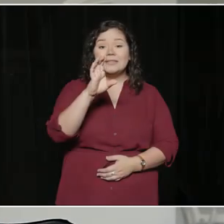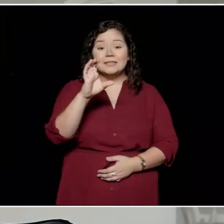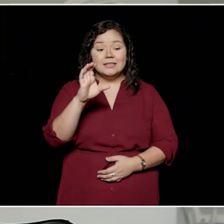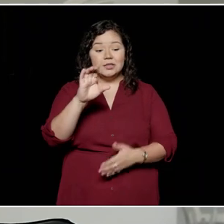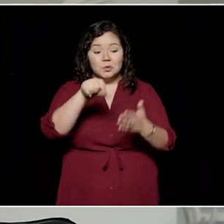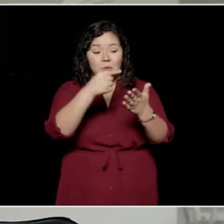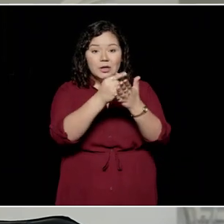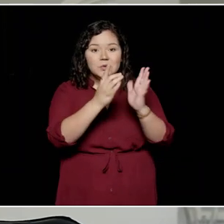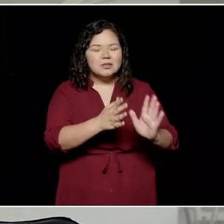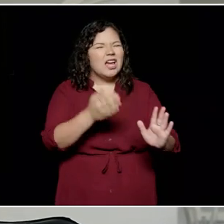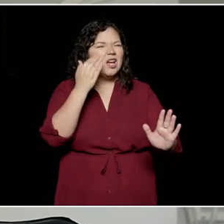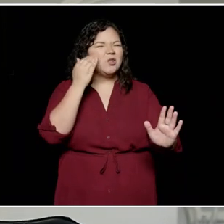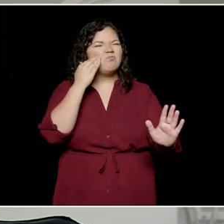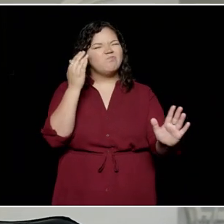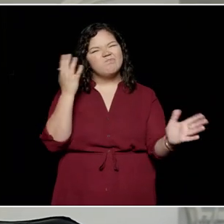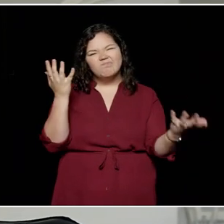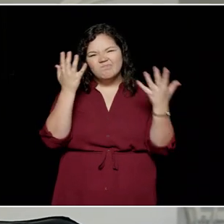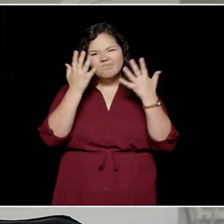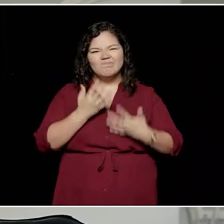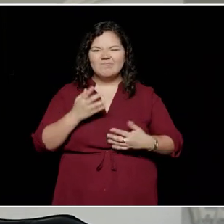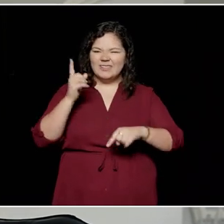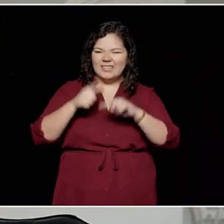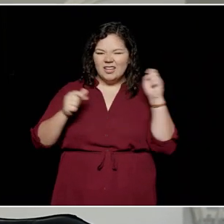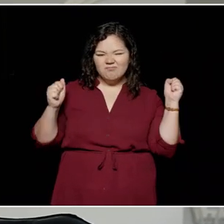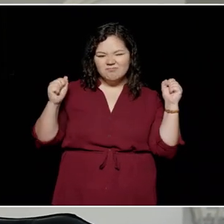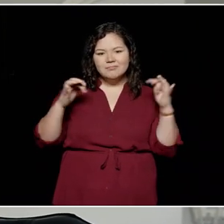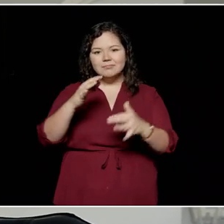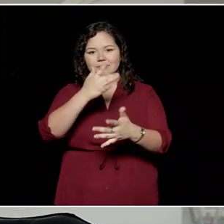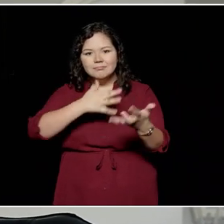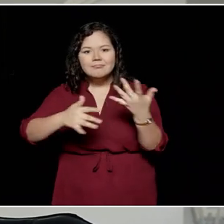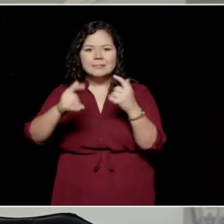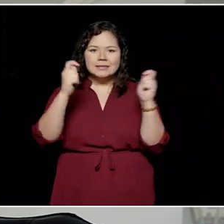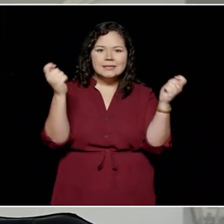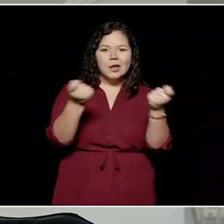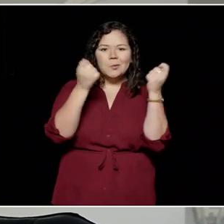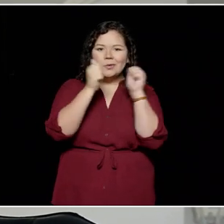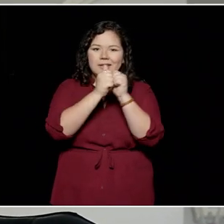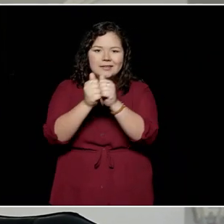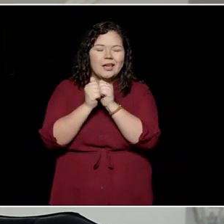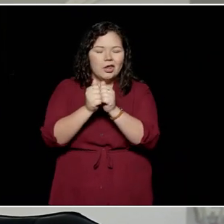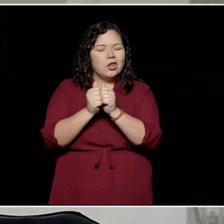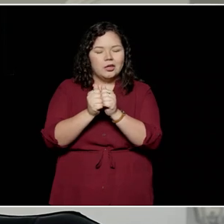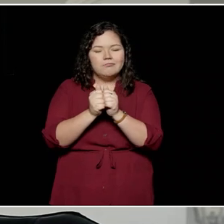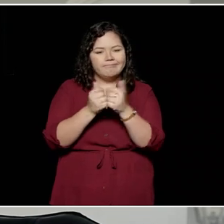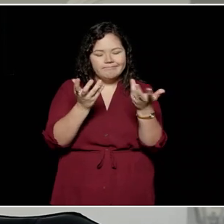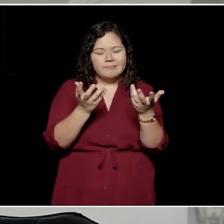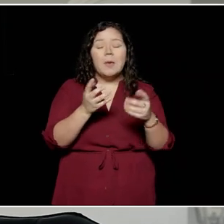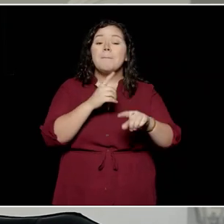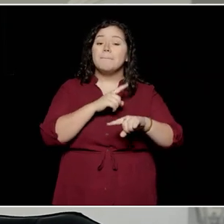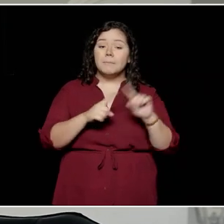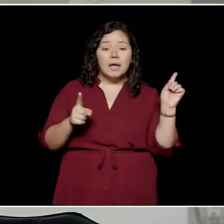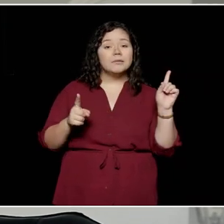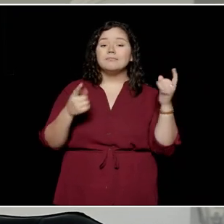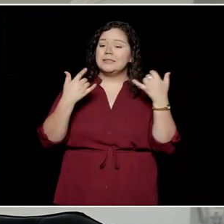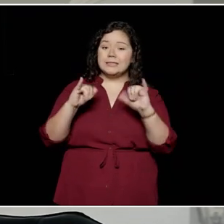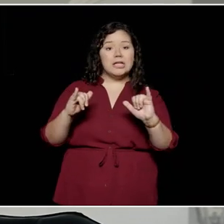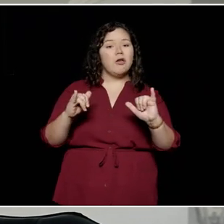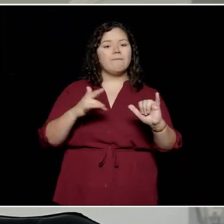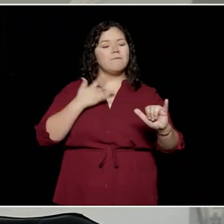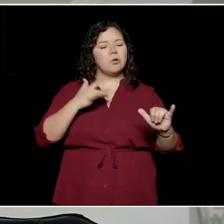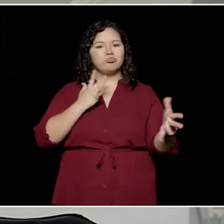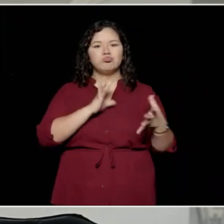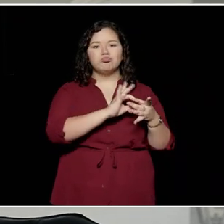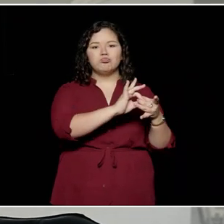Dear UBC grads, we all feel regret that we cannot celebrate your achievements together and in person as we might